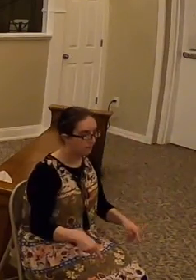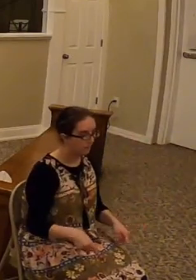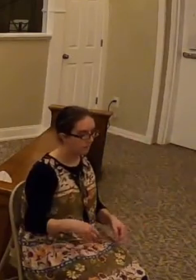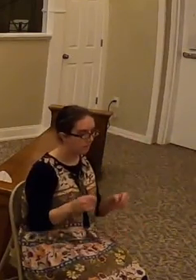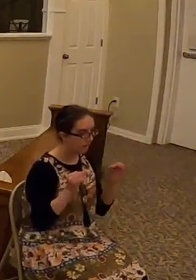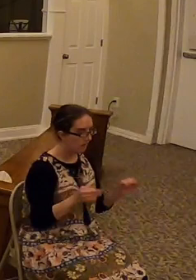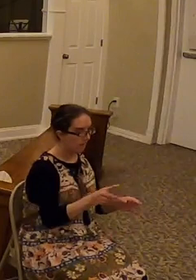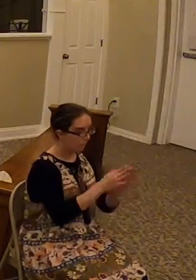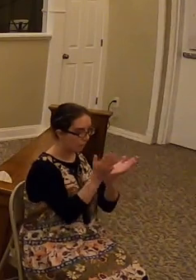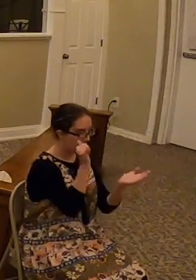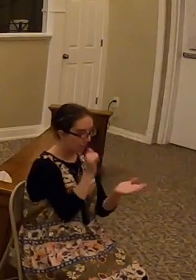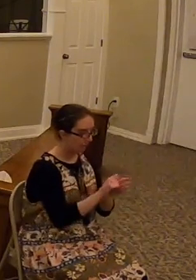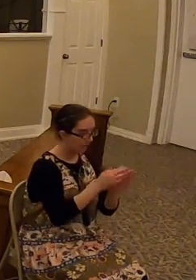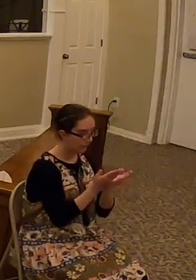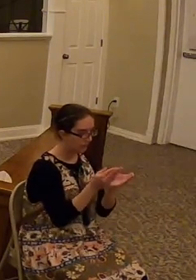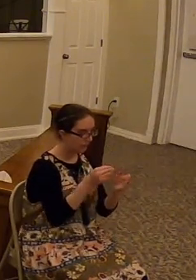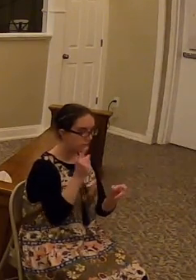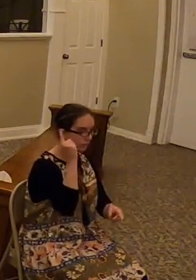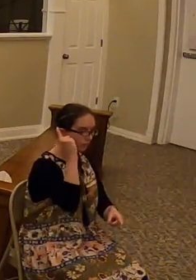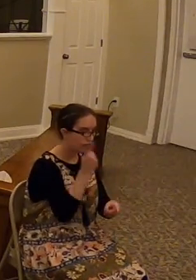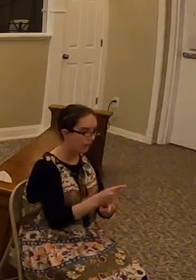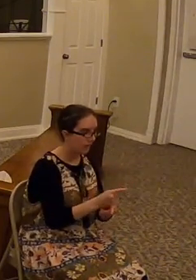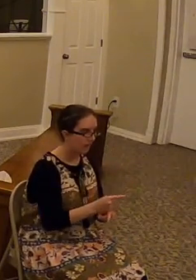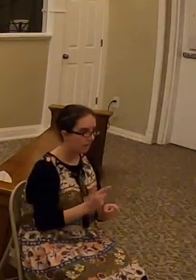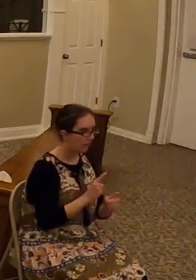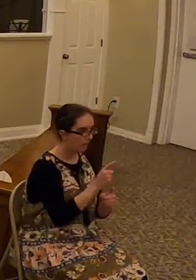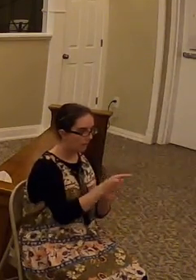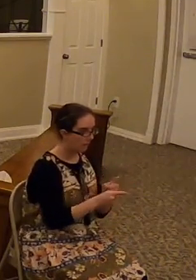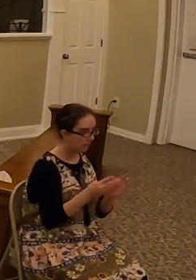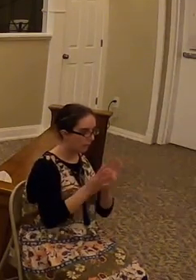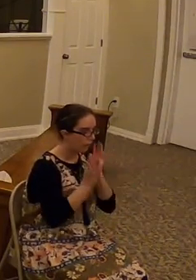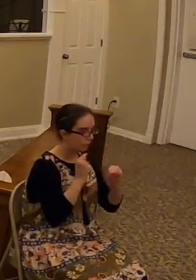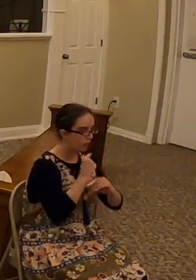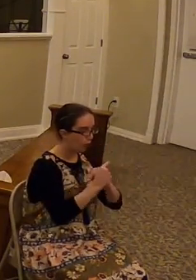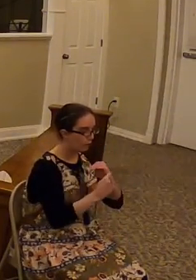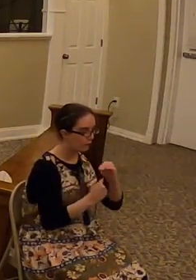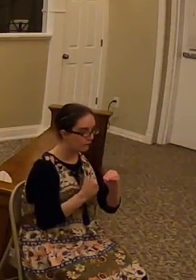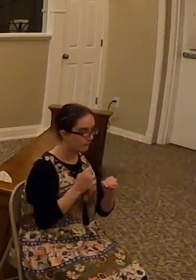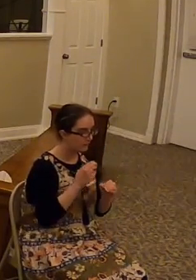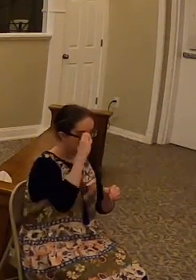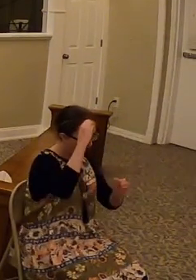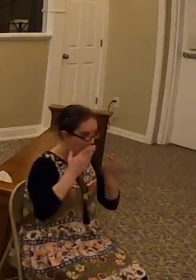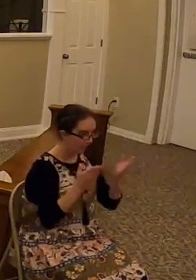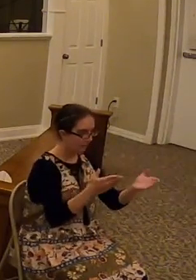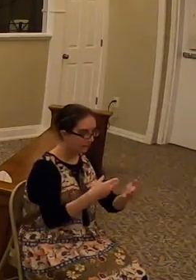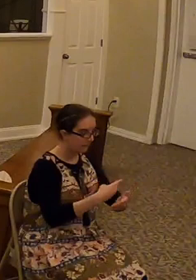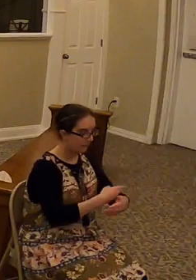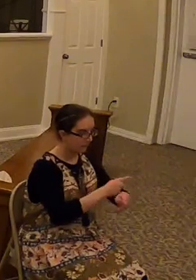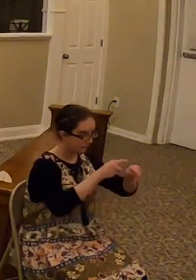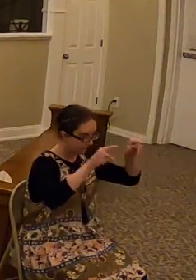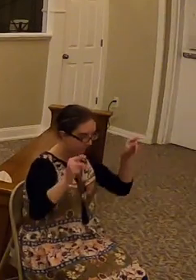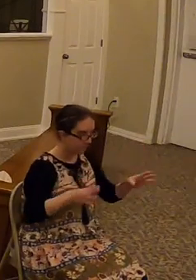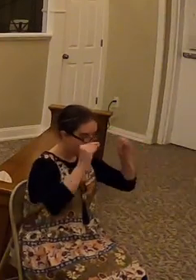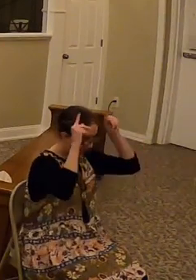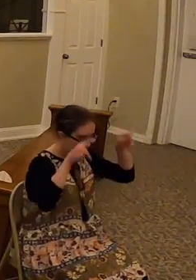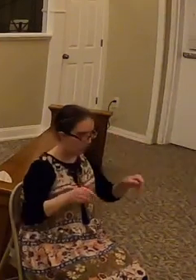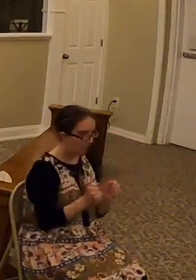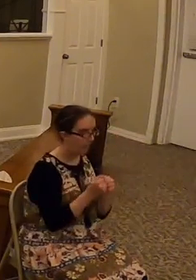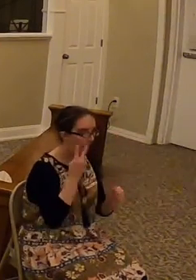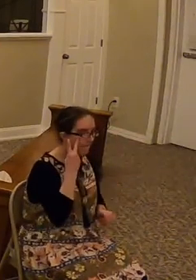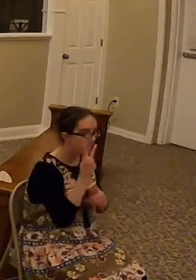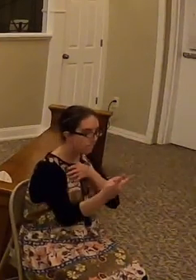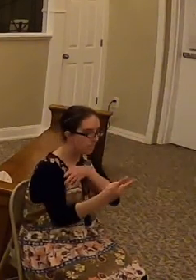if you read that scripture right, when it talks about he gives some shepherds and teachers with a